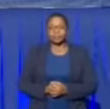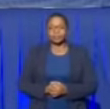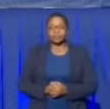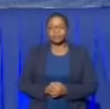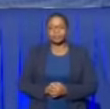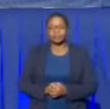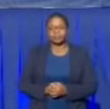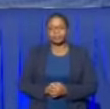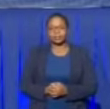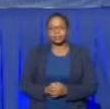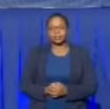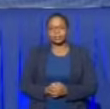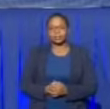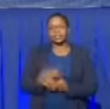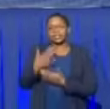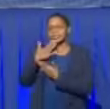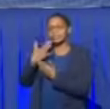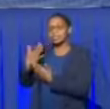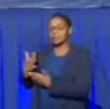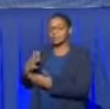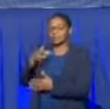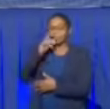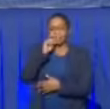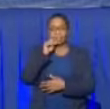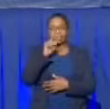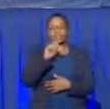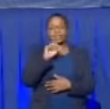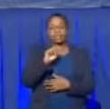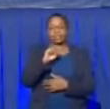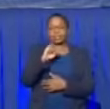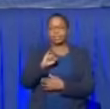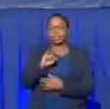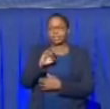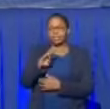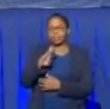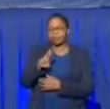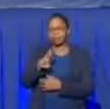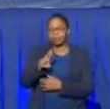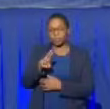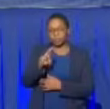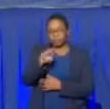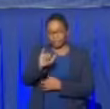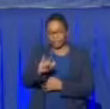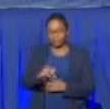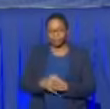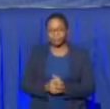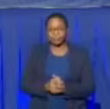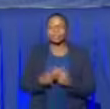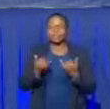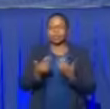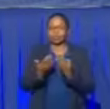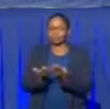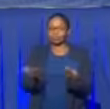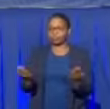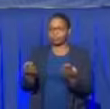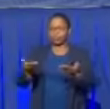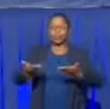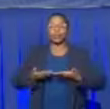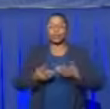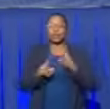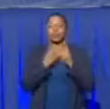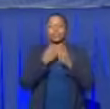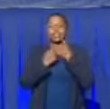Thank you, DCO Shiburi. I'm going to open the floor for questions, if there are any. I've got my colleagues on the